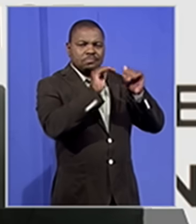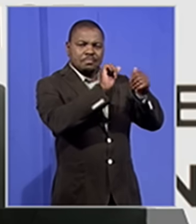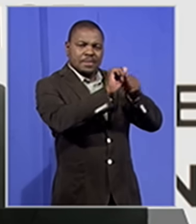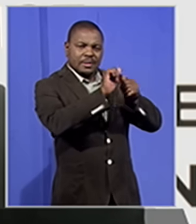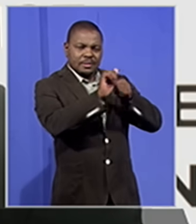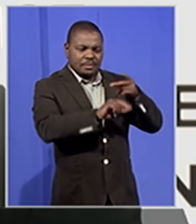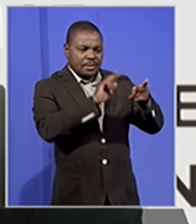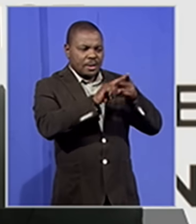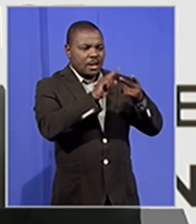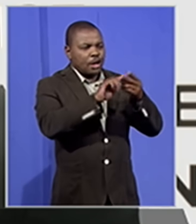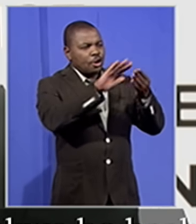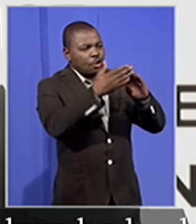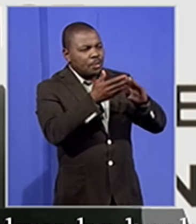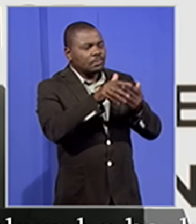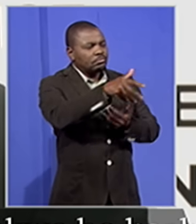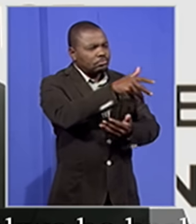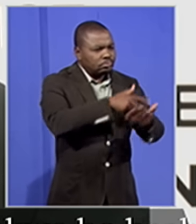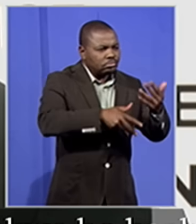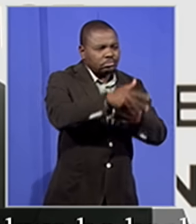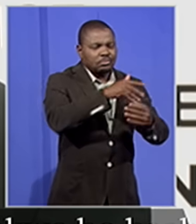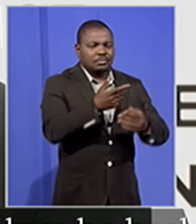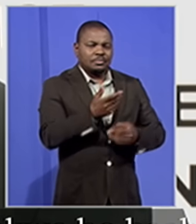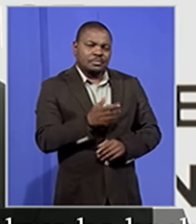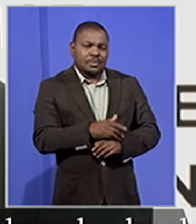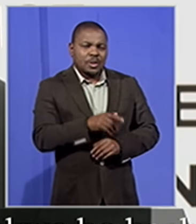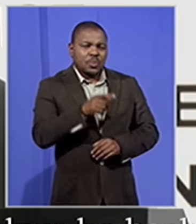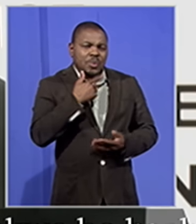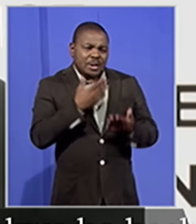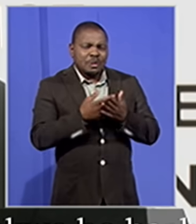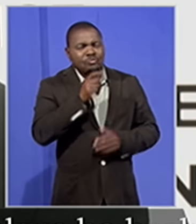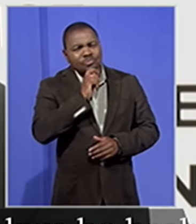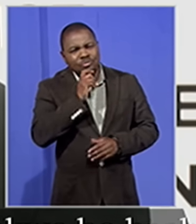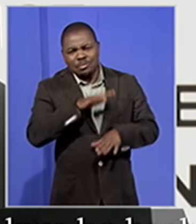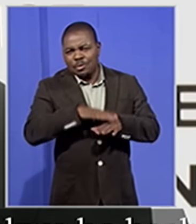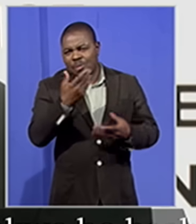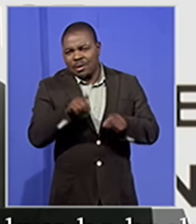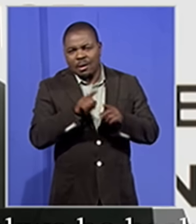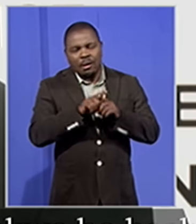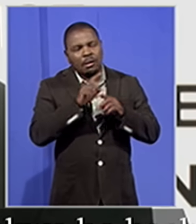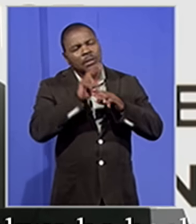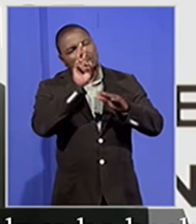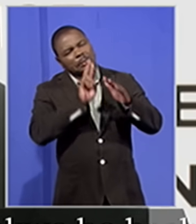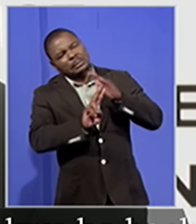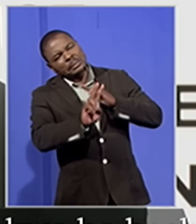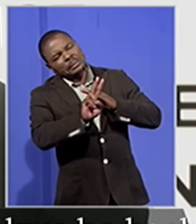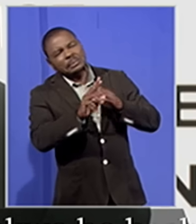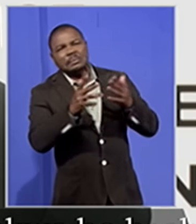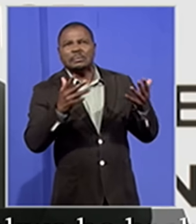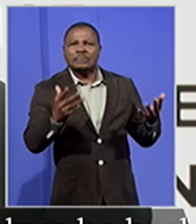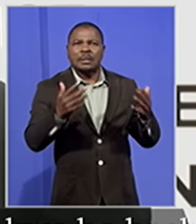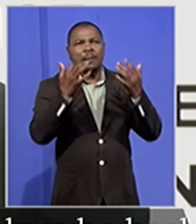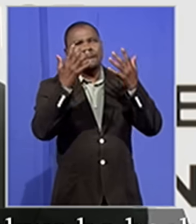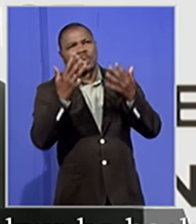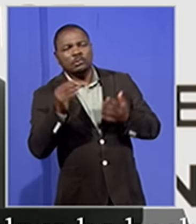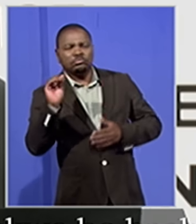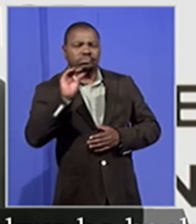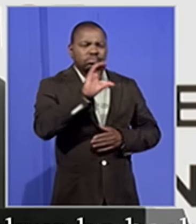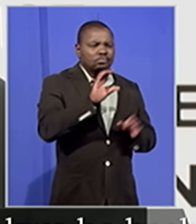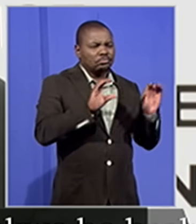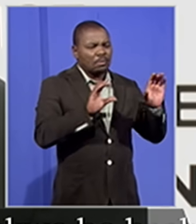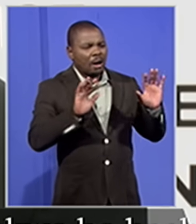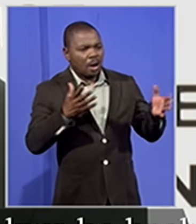with citizens quicker, responsibly, and also even doing, projections in terms of budget allocations, where